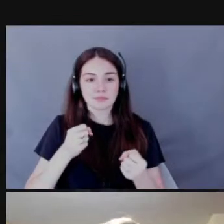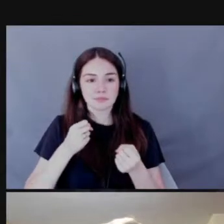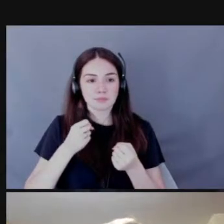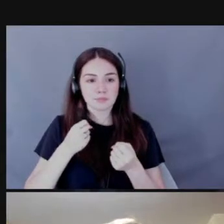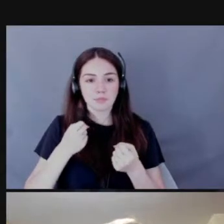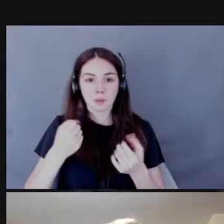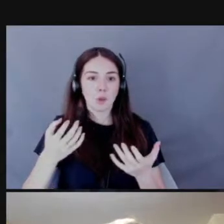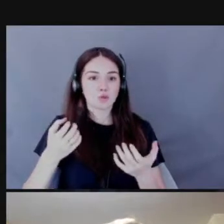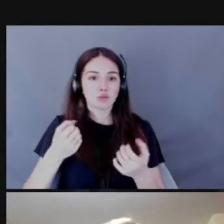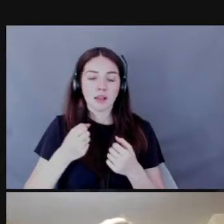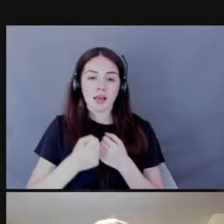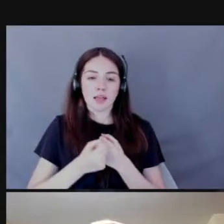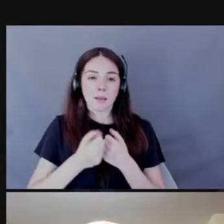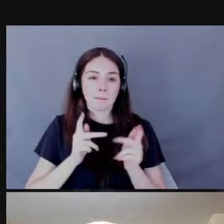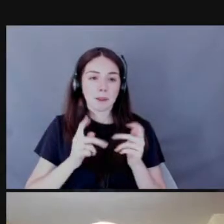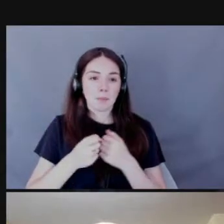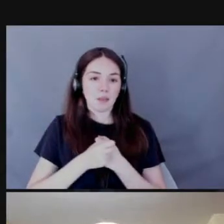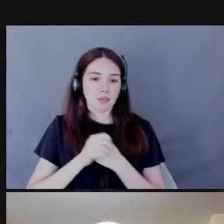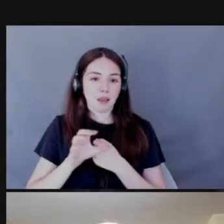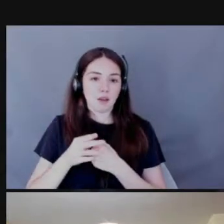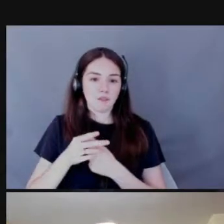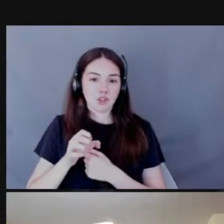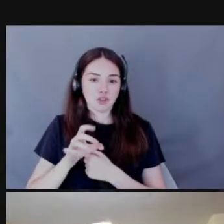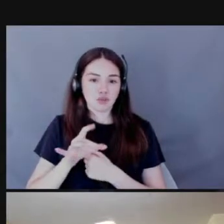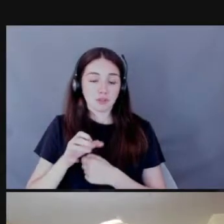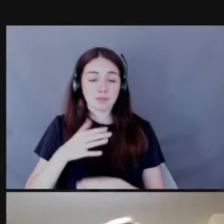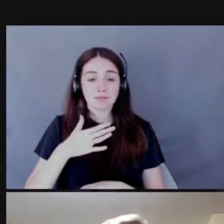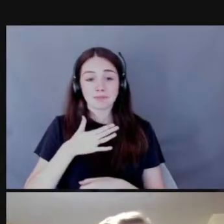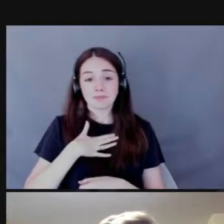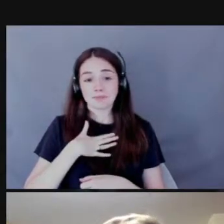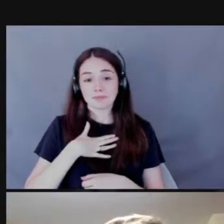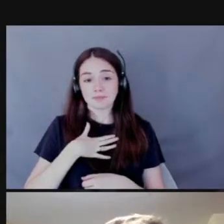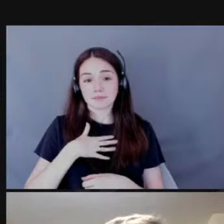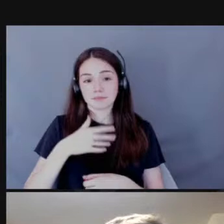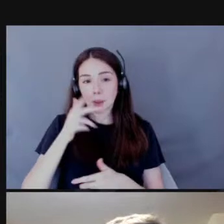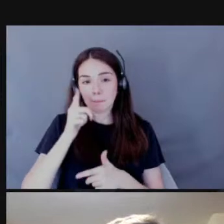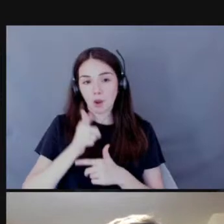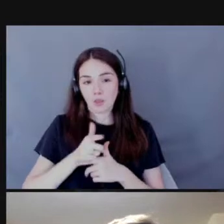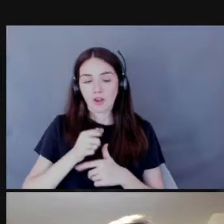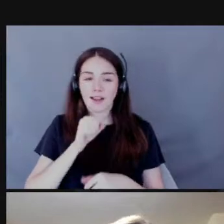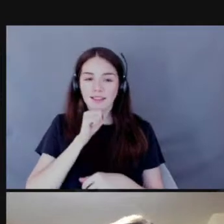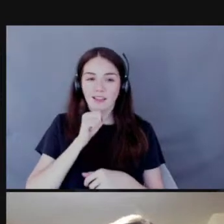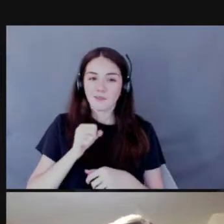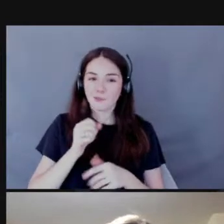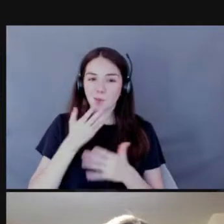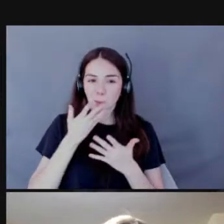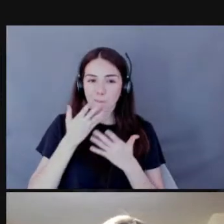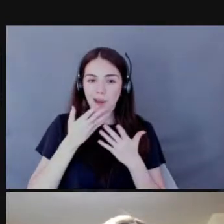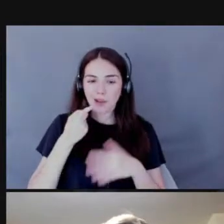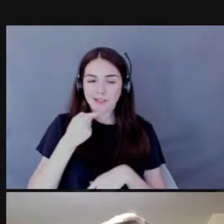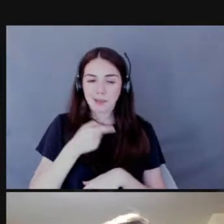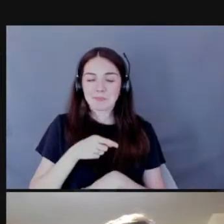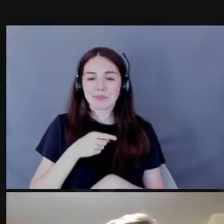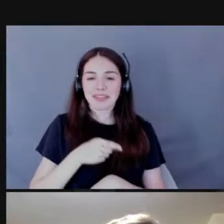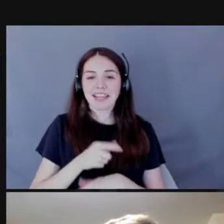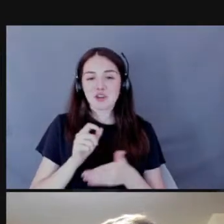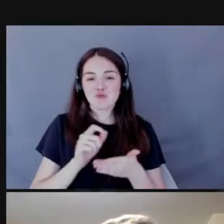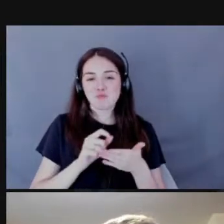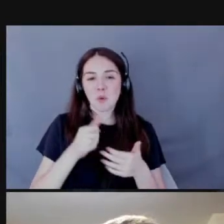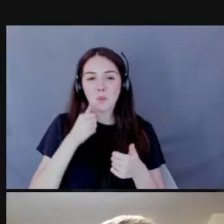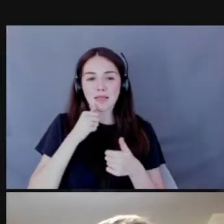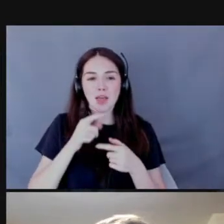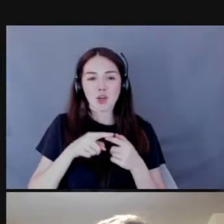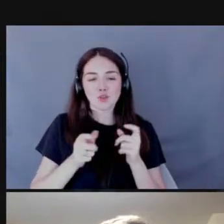love for Chessie. My brother wrote, I love to embarrass him with this, that he wrote a letter to the editor